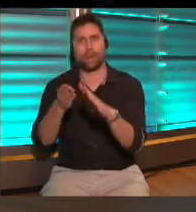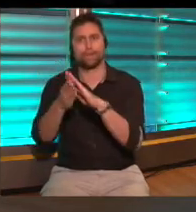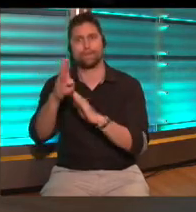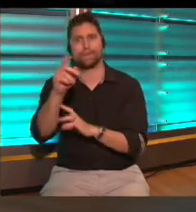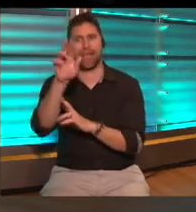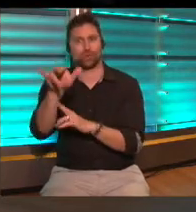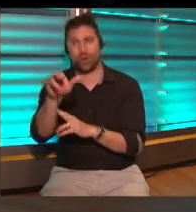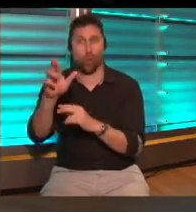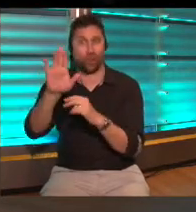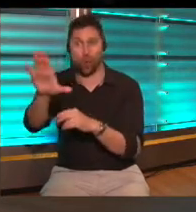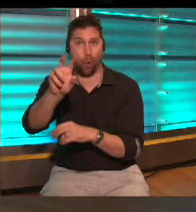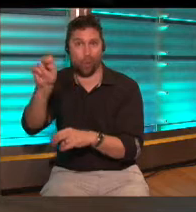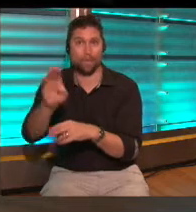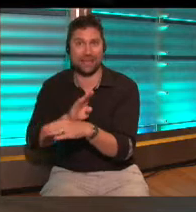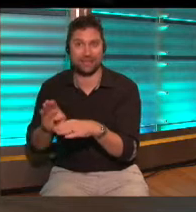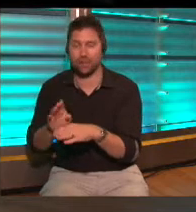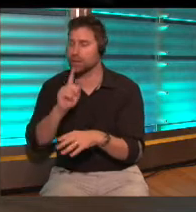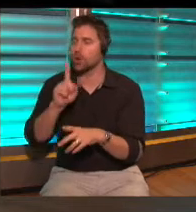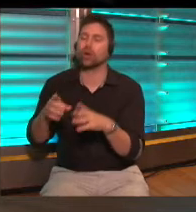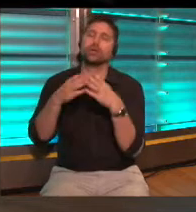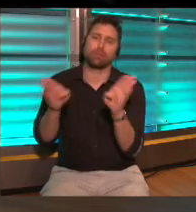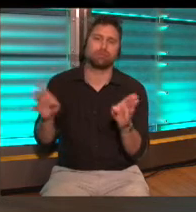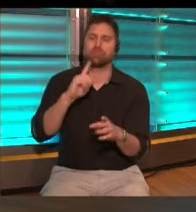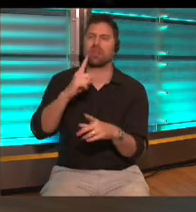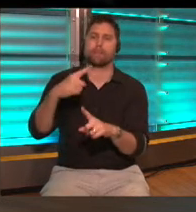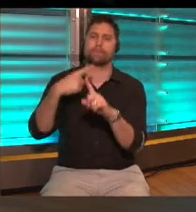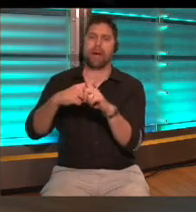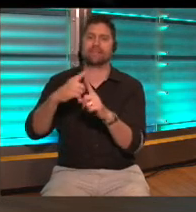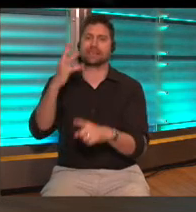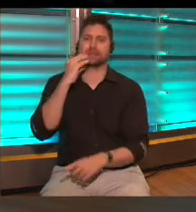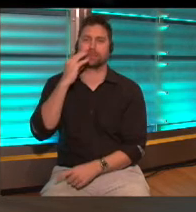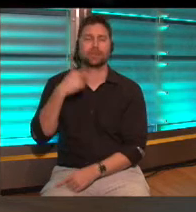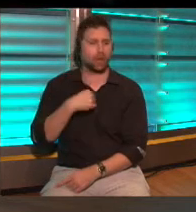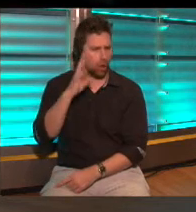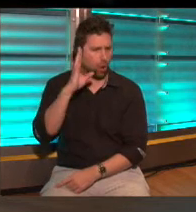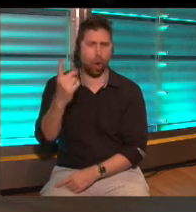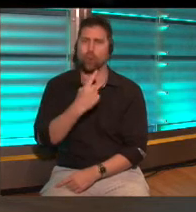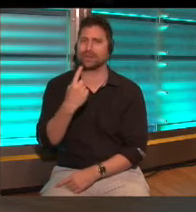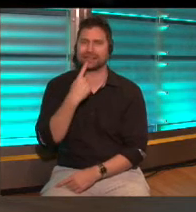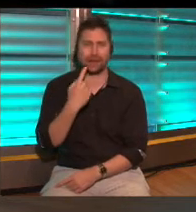But overall, it was a positive experience. And I would always say,